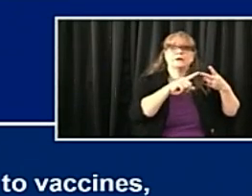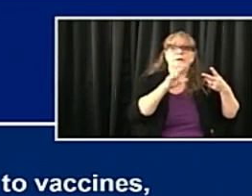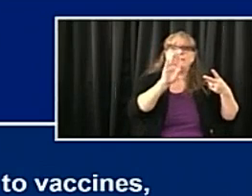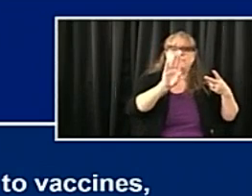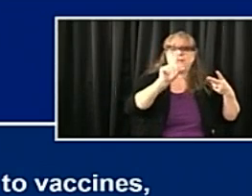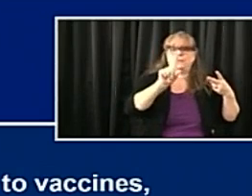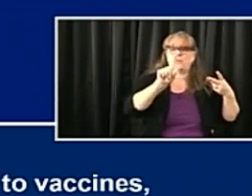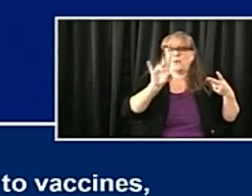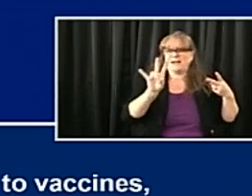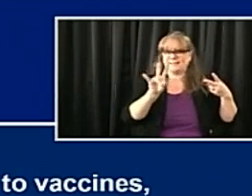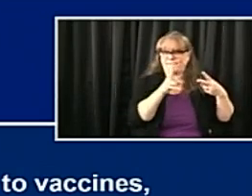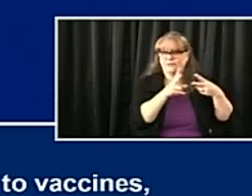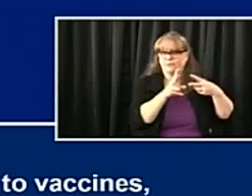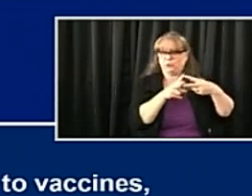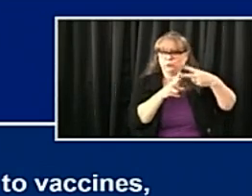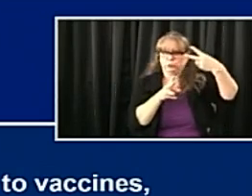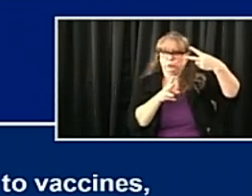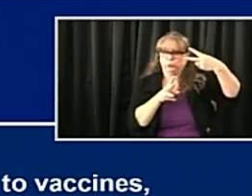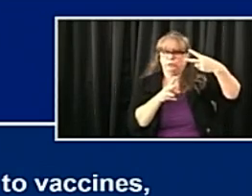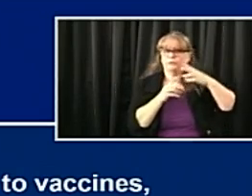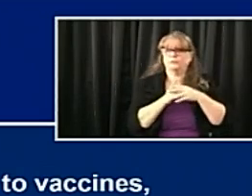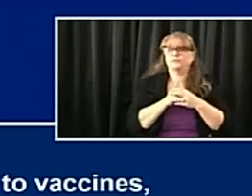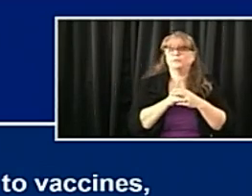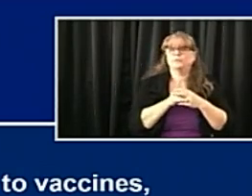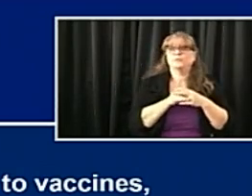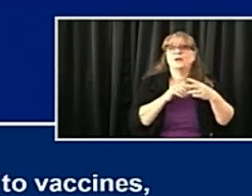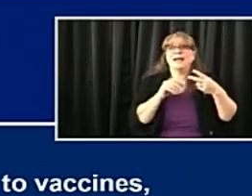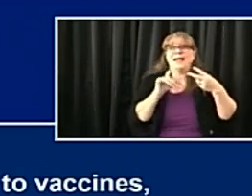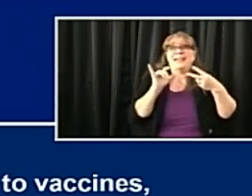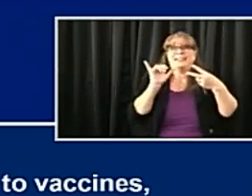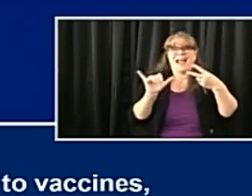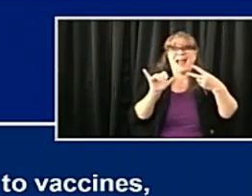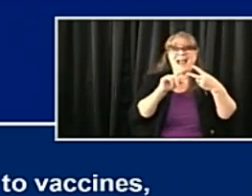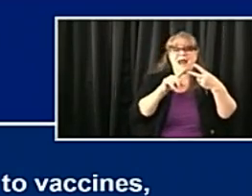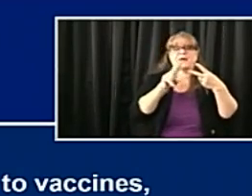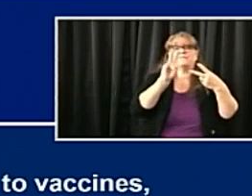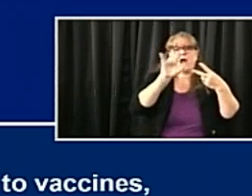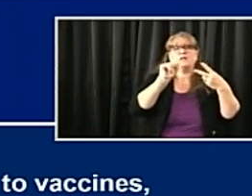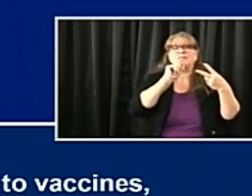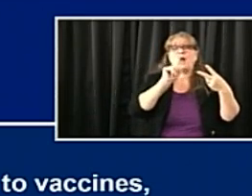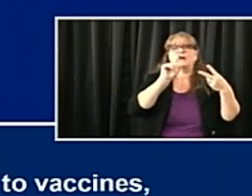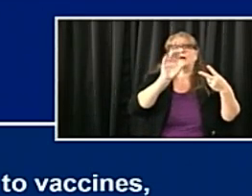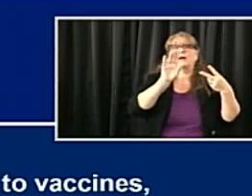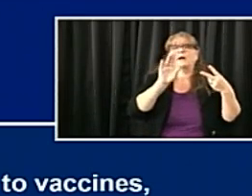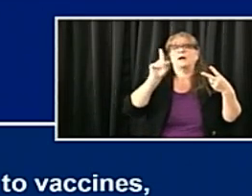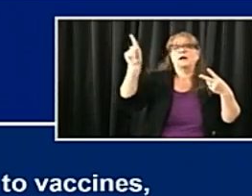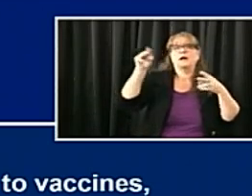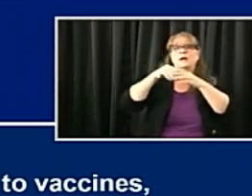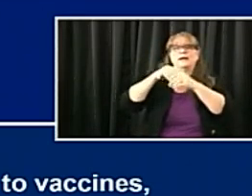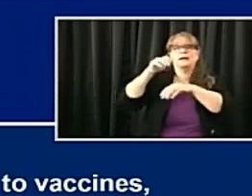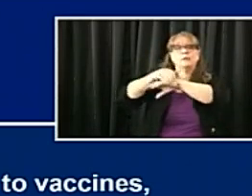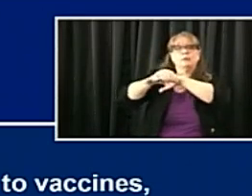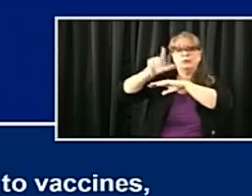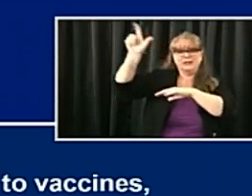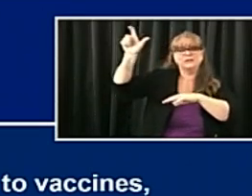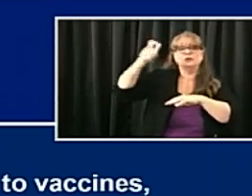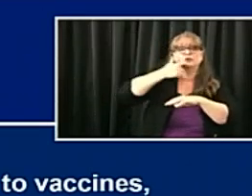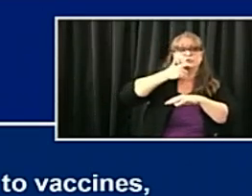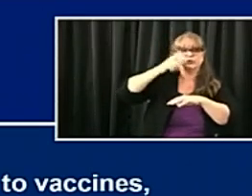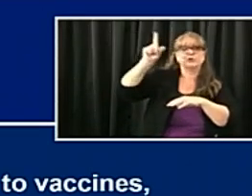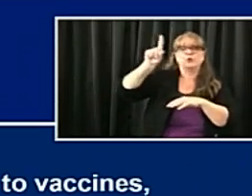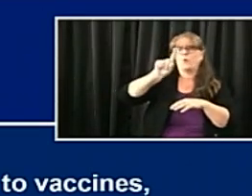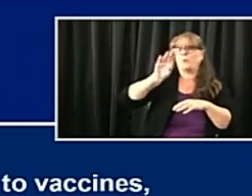enter the state. So specifically, the variant we're going to be looking at is the UK or B117 variant. What we know right now about that variant is that